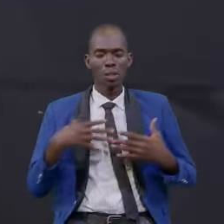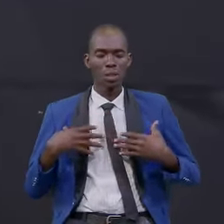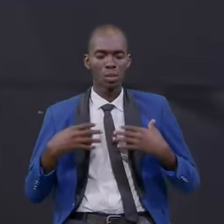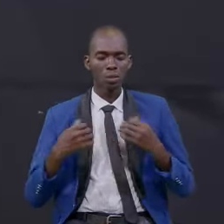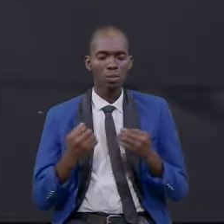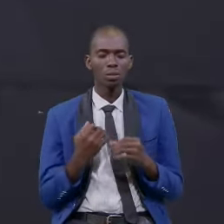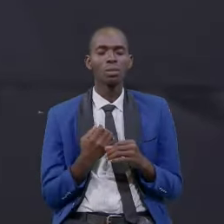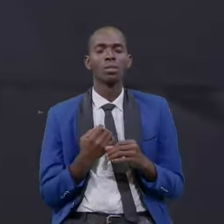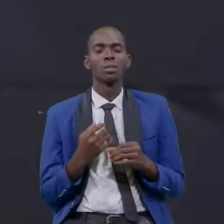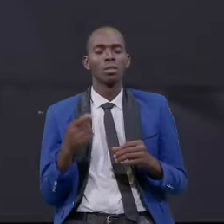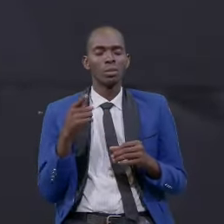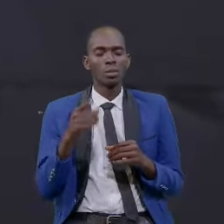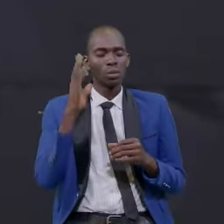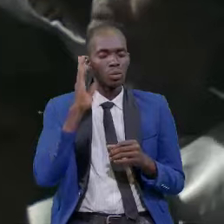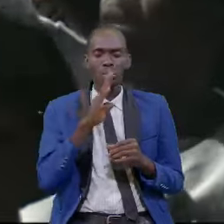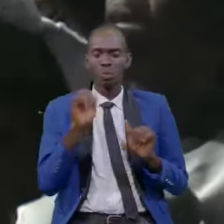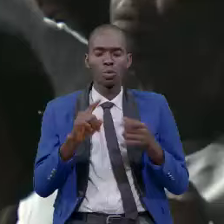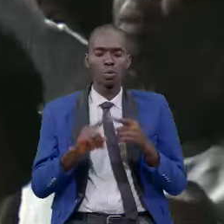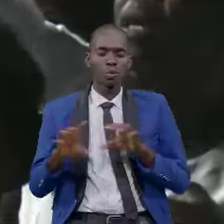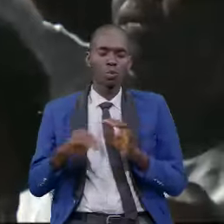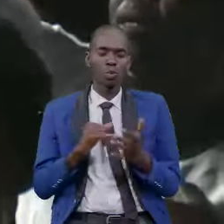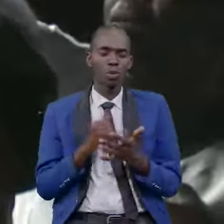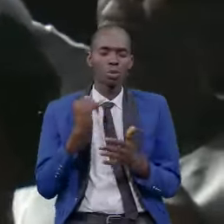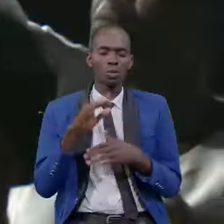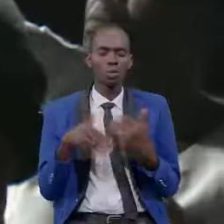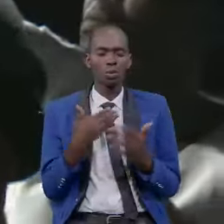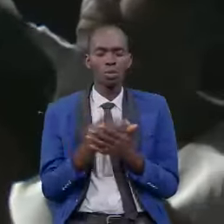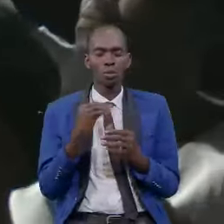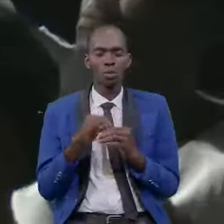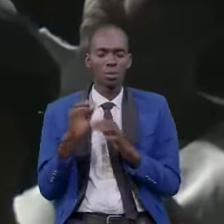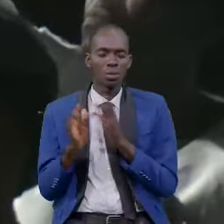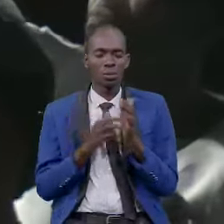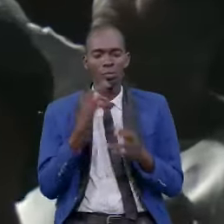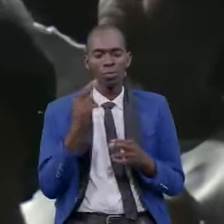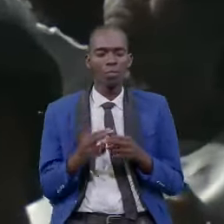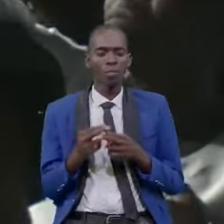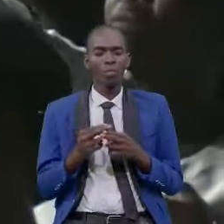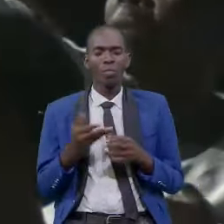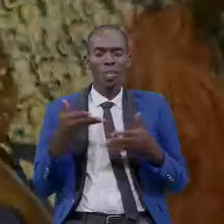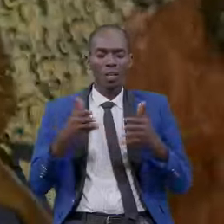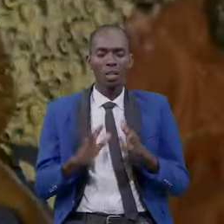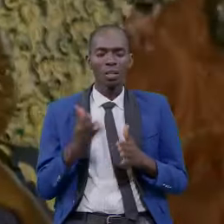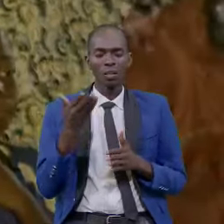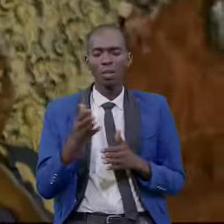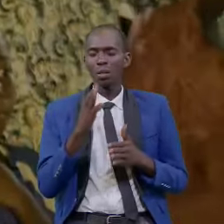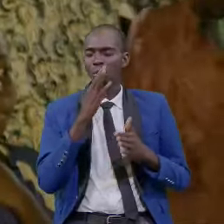be able to do it in Jesus' name. Let there be a performance right now.